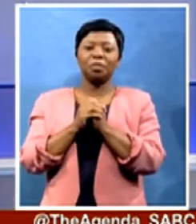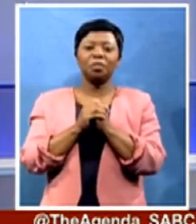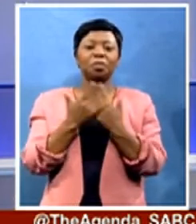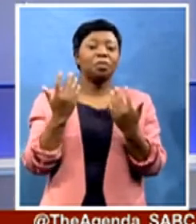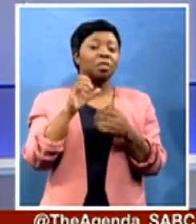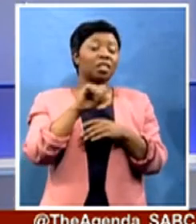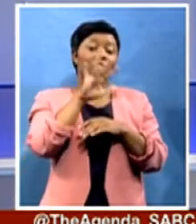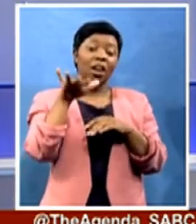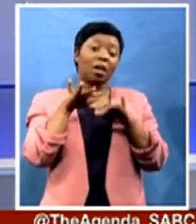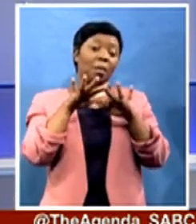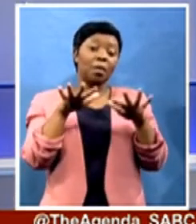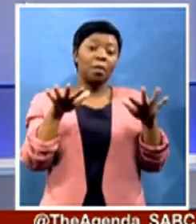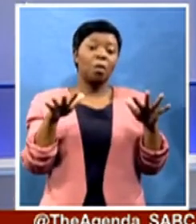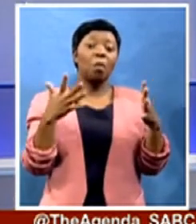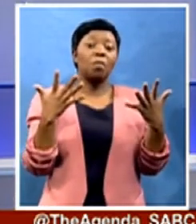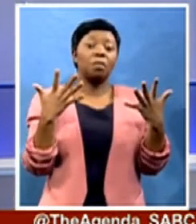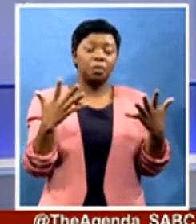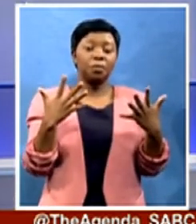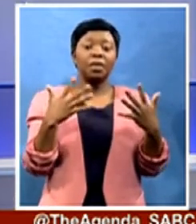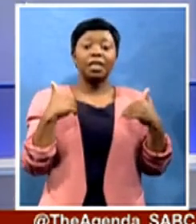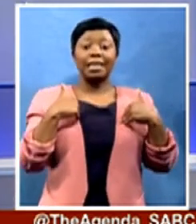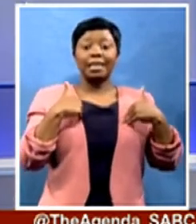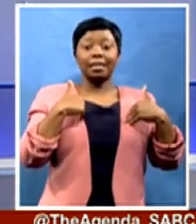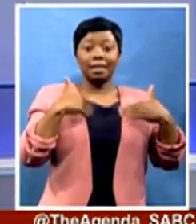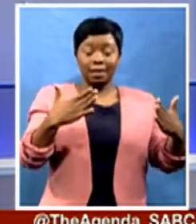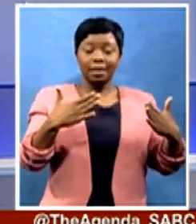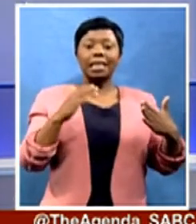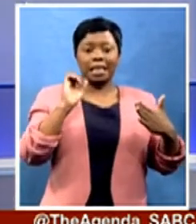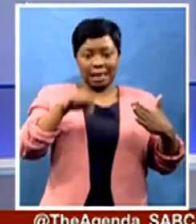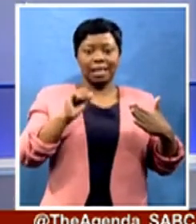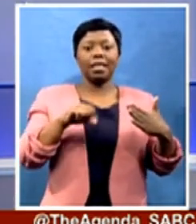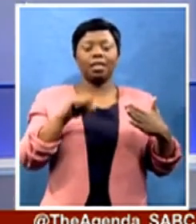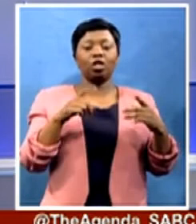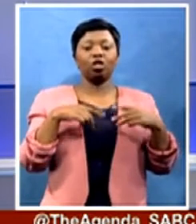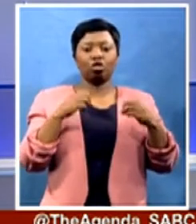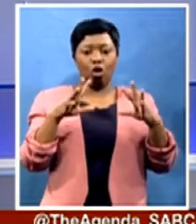resumption is now on. Health workers are now getting vaccinated. And that was Professor